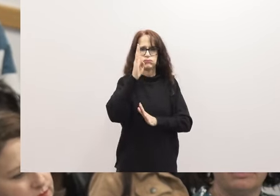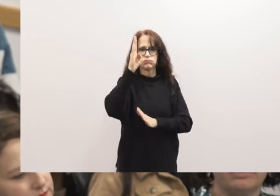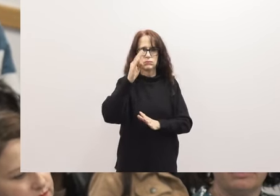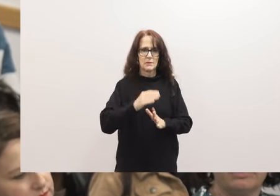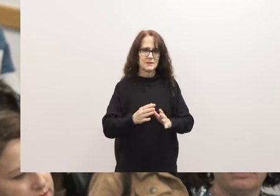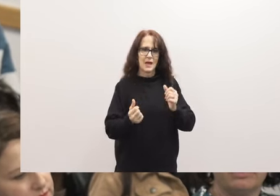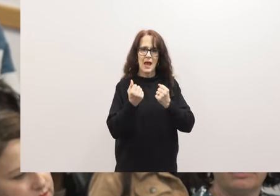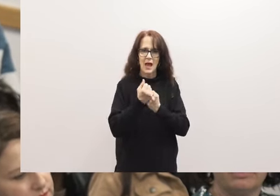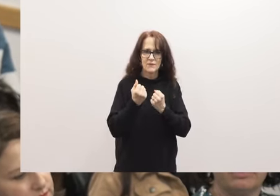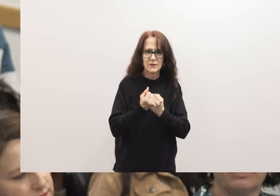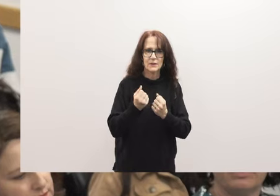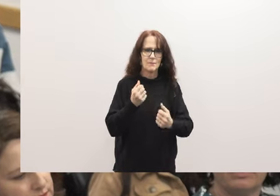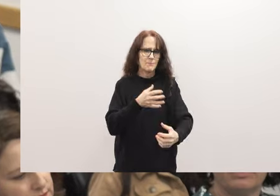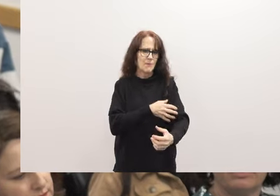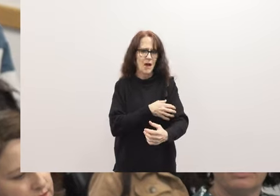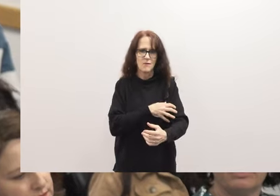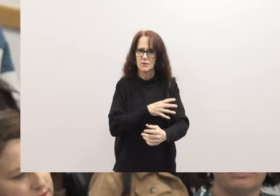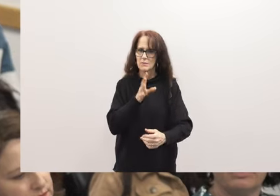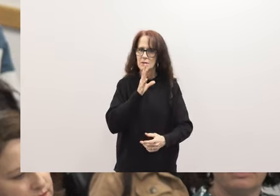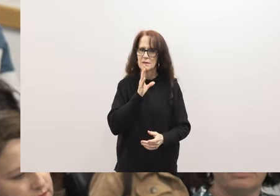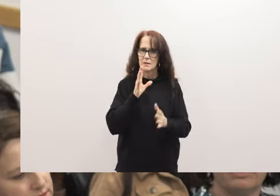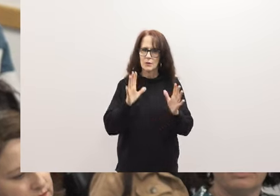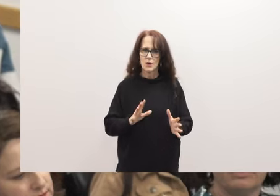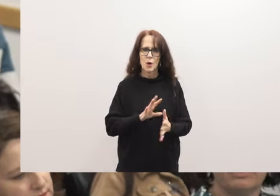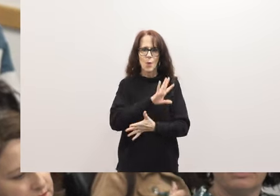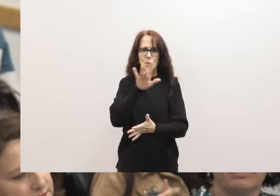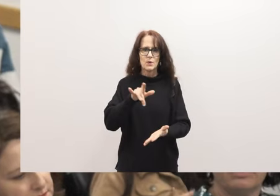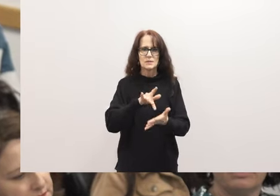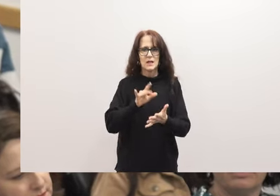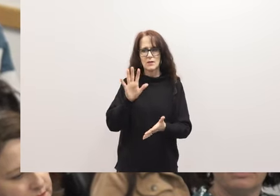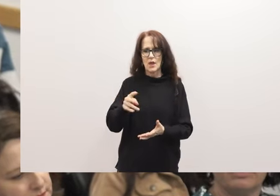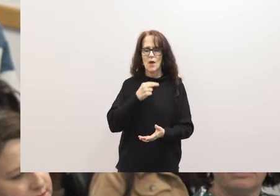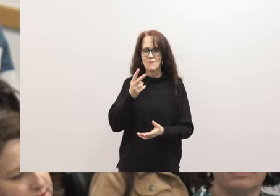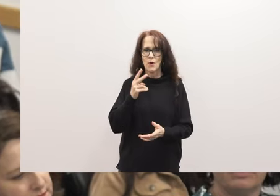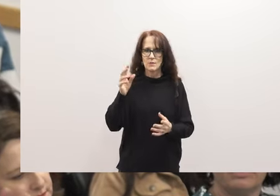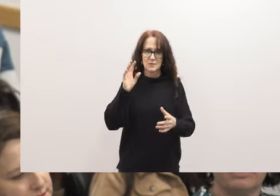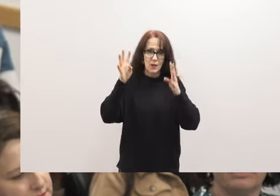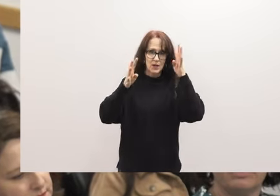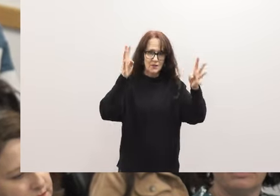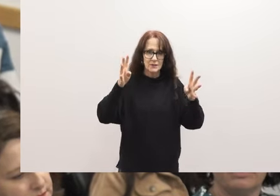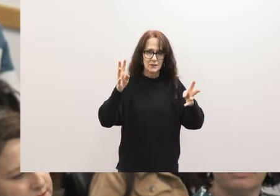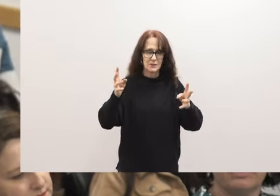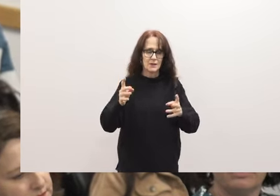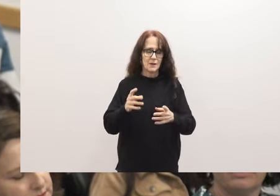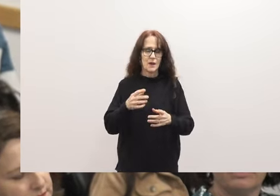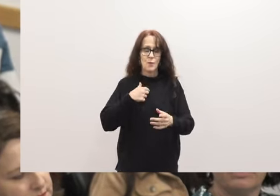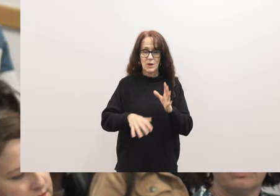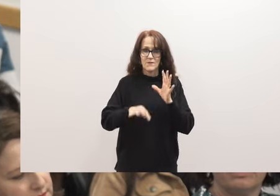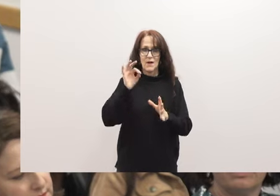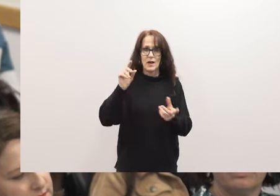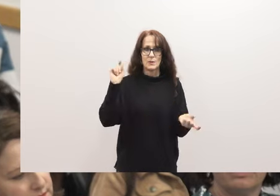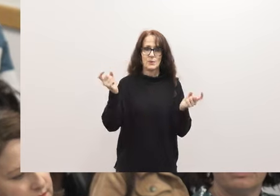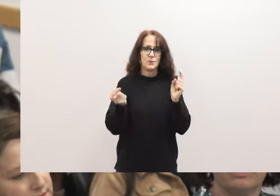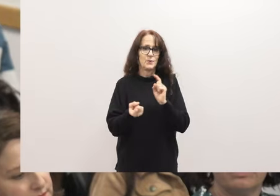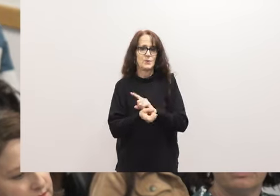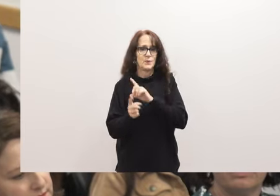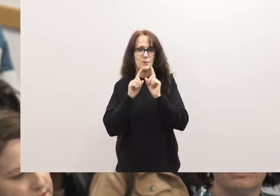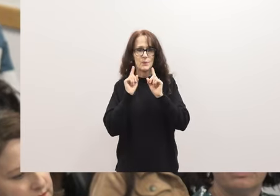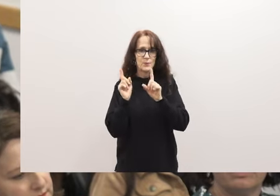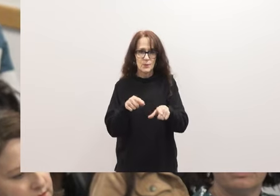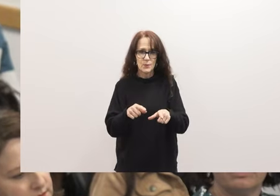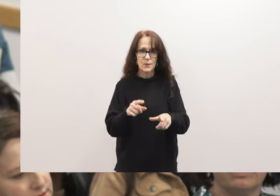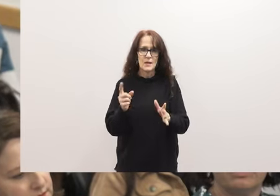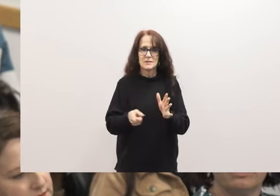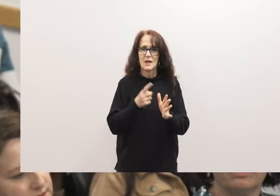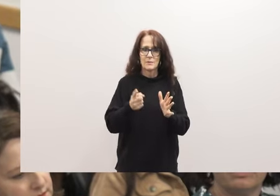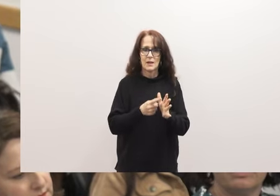to point out that when we center young people's voice and innovation and creativity, we find transformative solutions that maybe sometimes as adults,